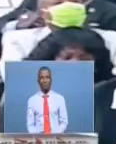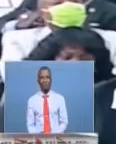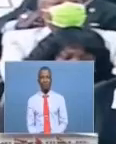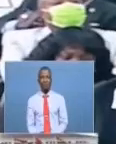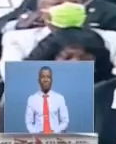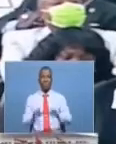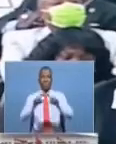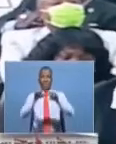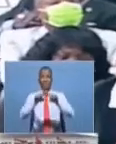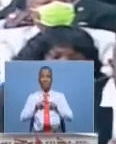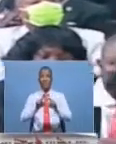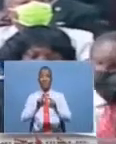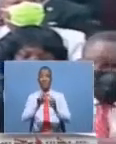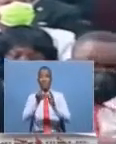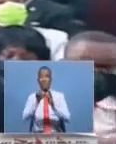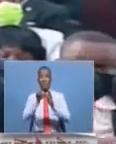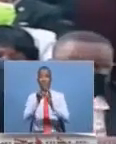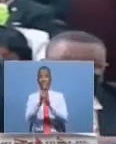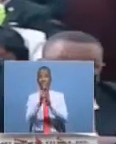38,